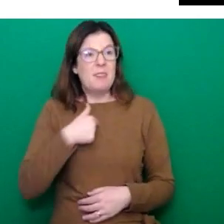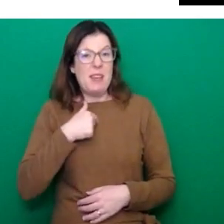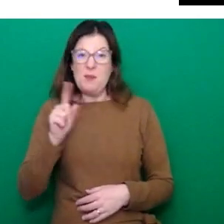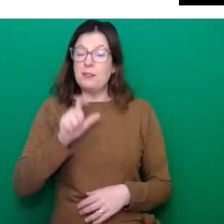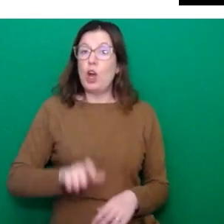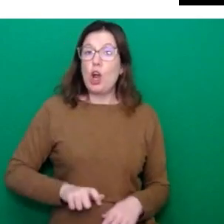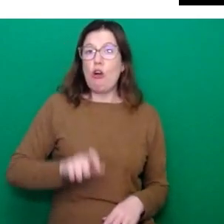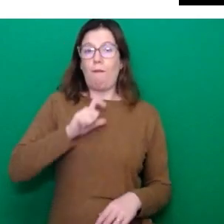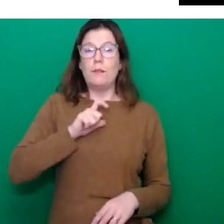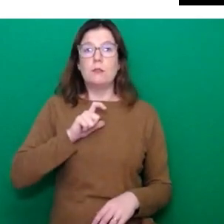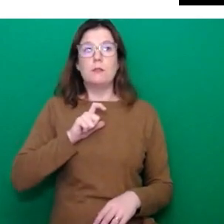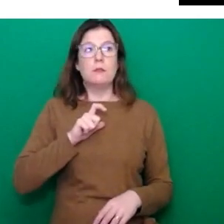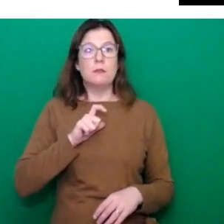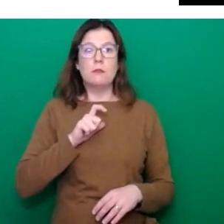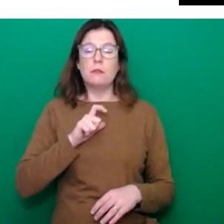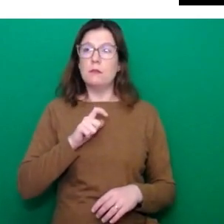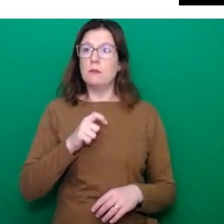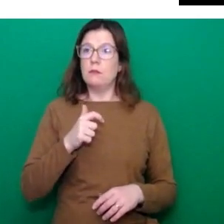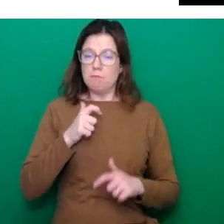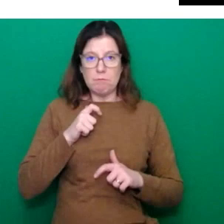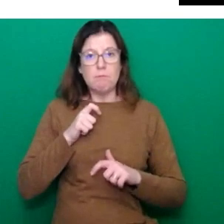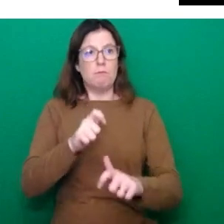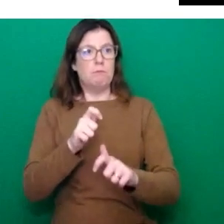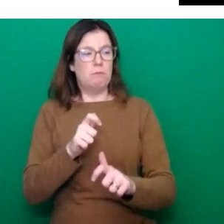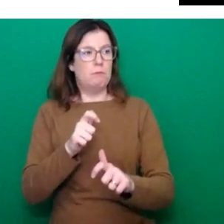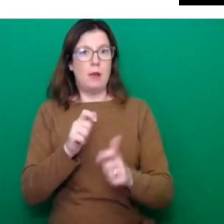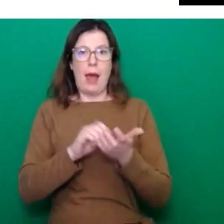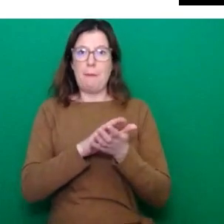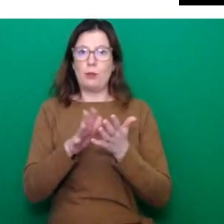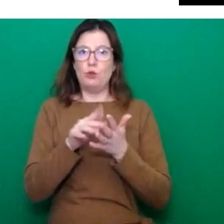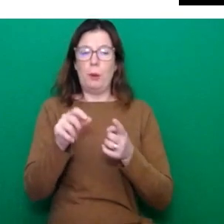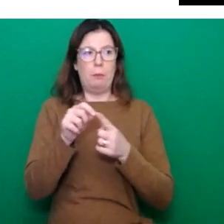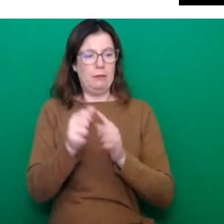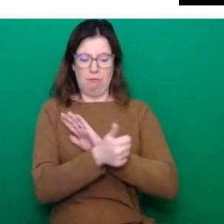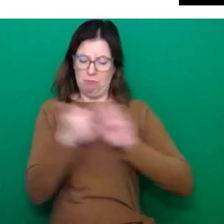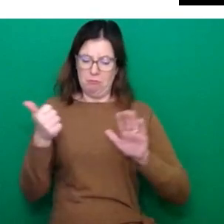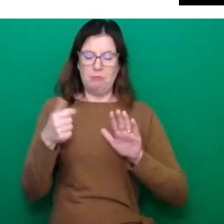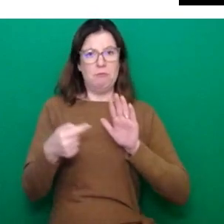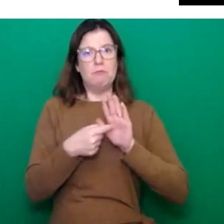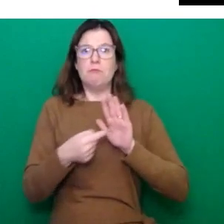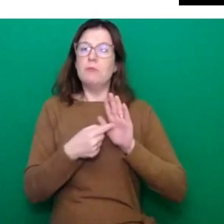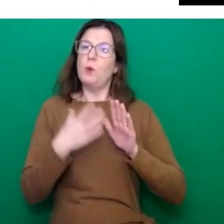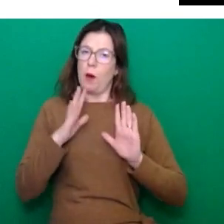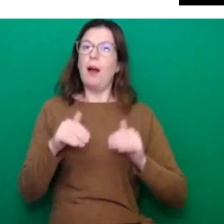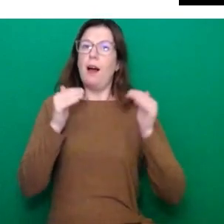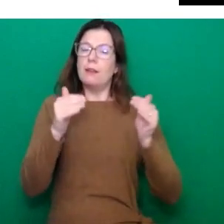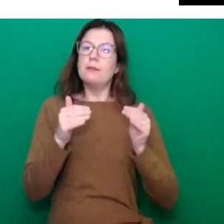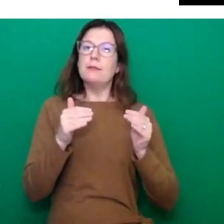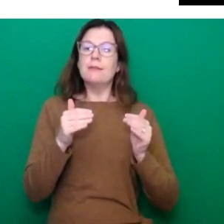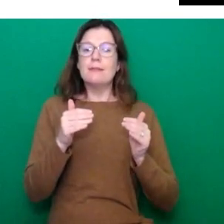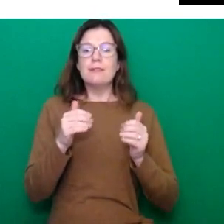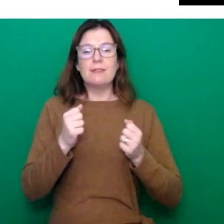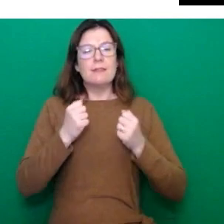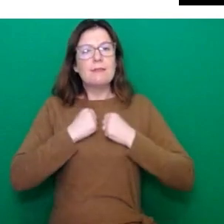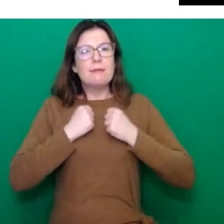to carry that through and just be the best MHWP I can. At the moment, that's where my